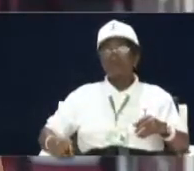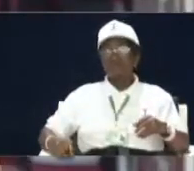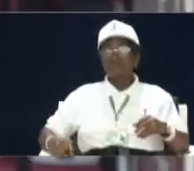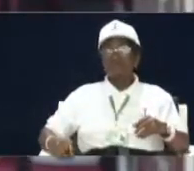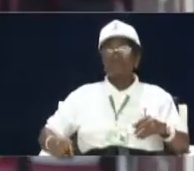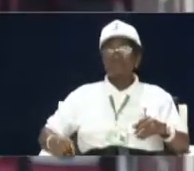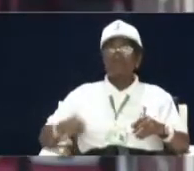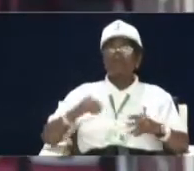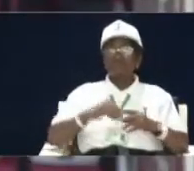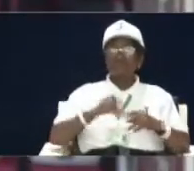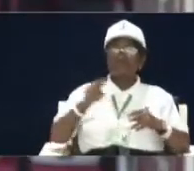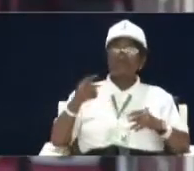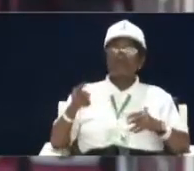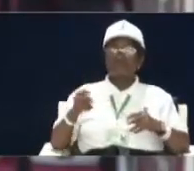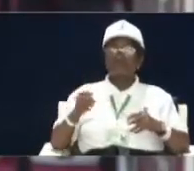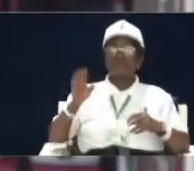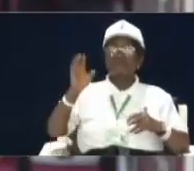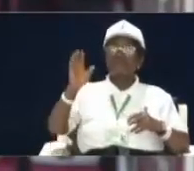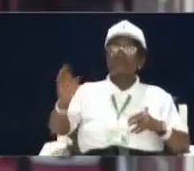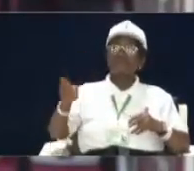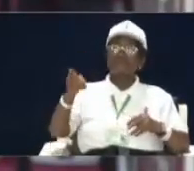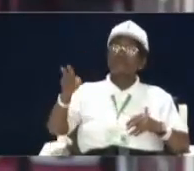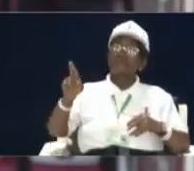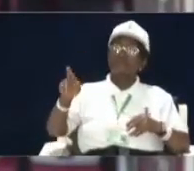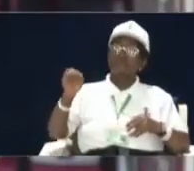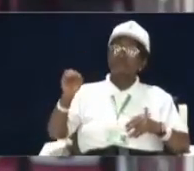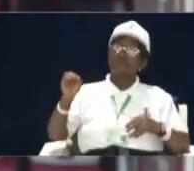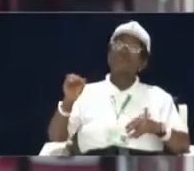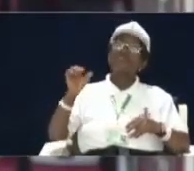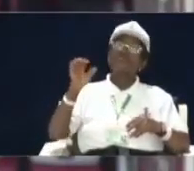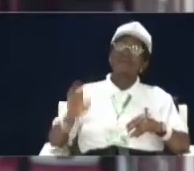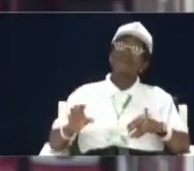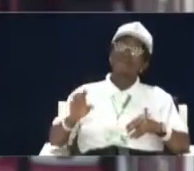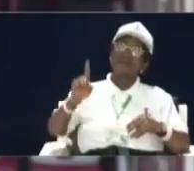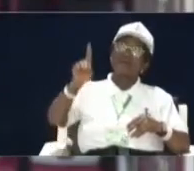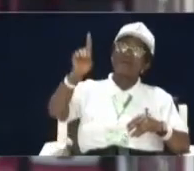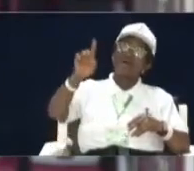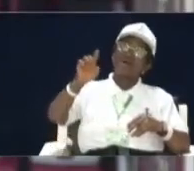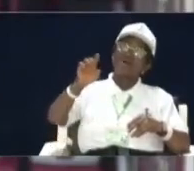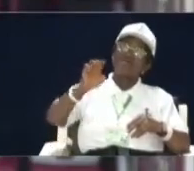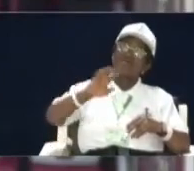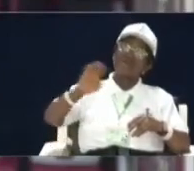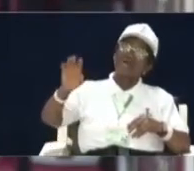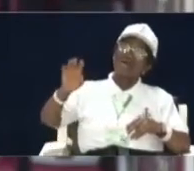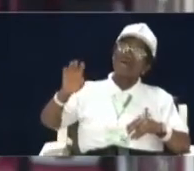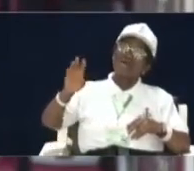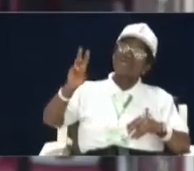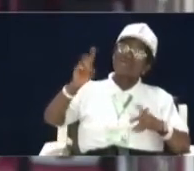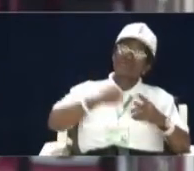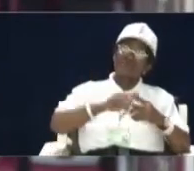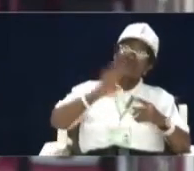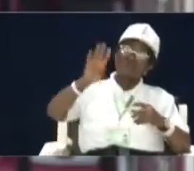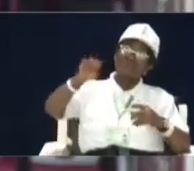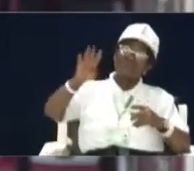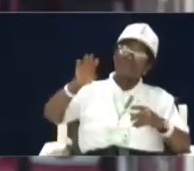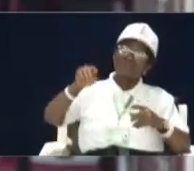In 2 Chronicles chapter 1 from verse 6 to 15, 2 Chronicles 1, 6 to 15, when he wanted to